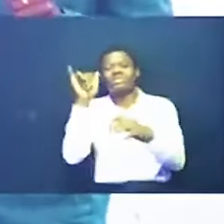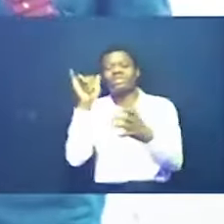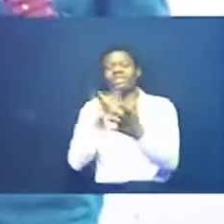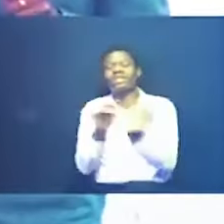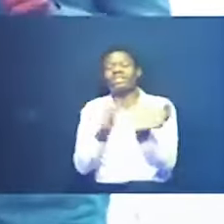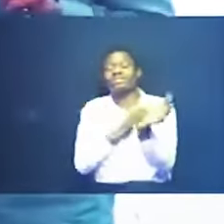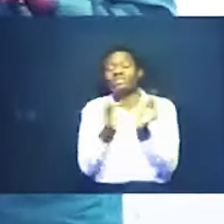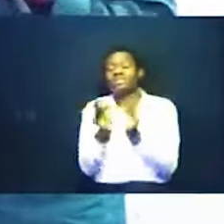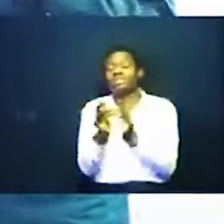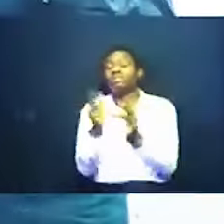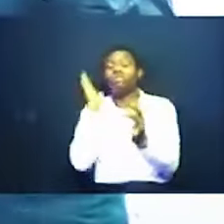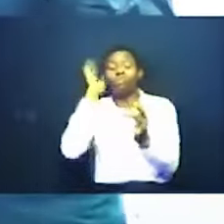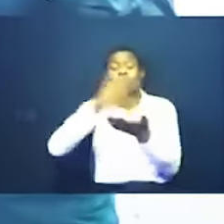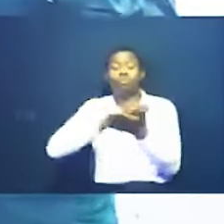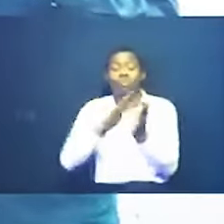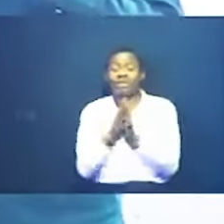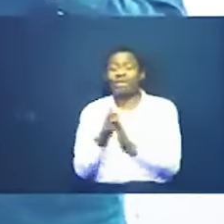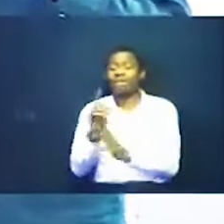So